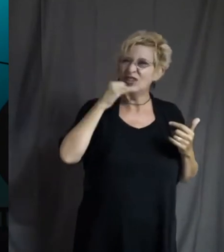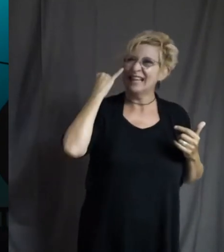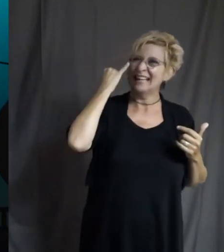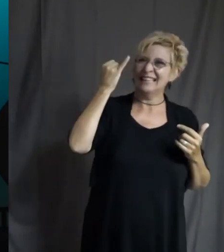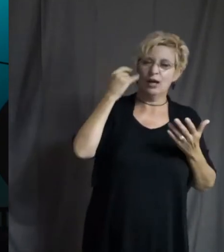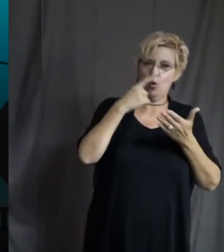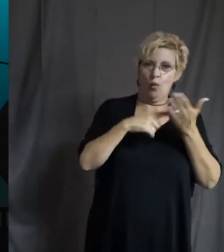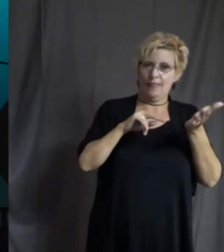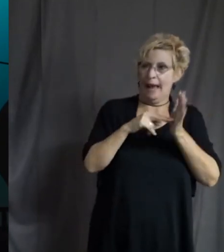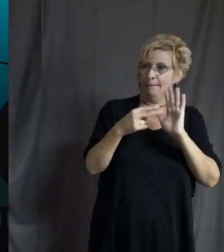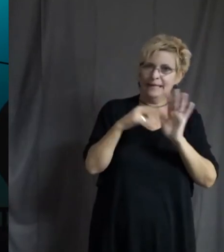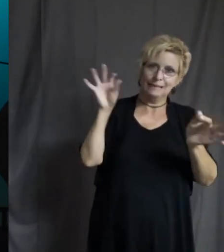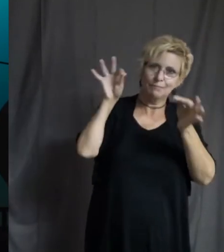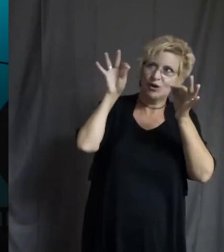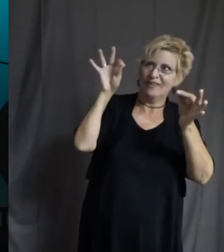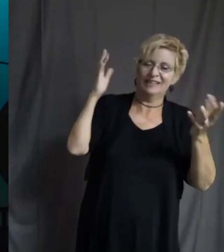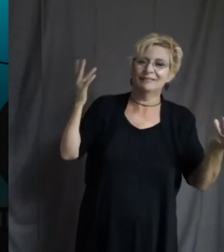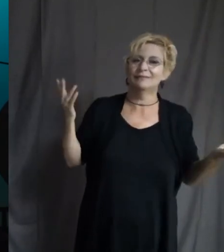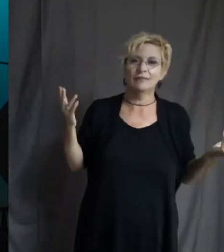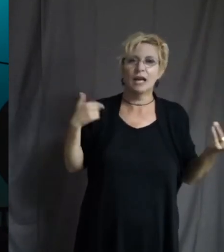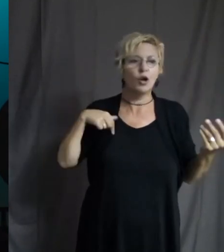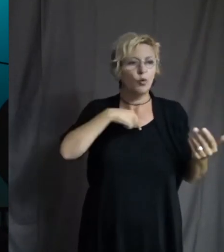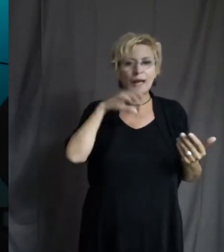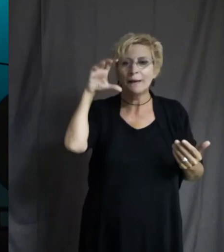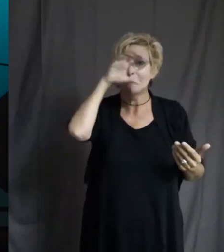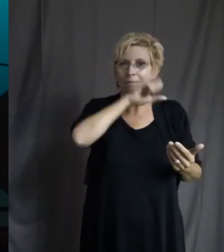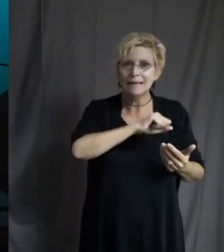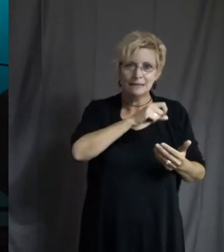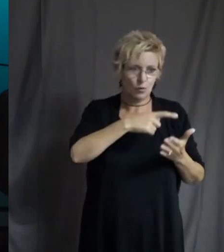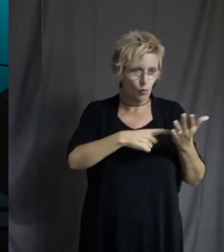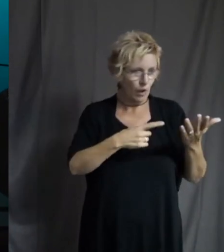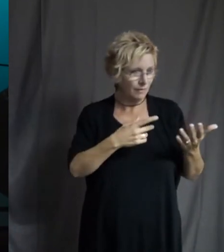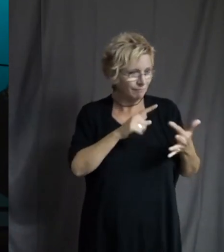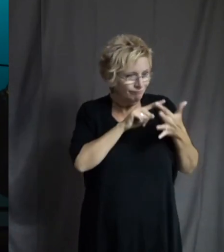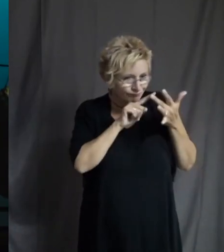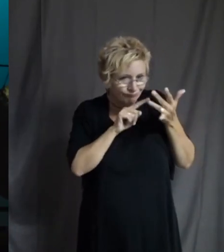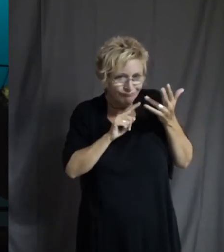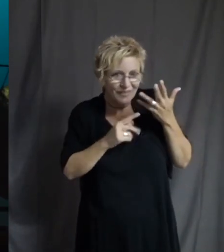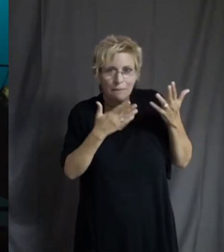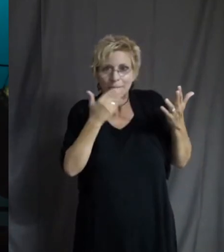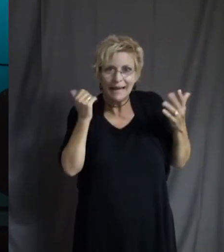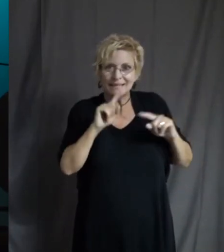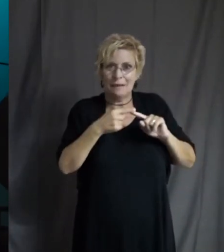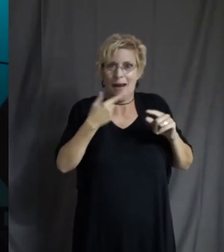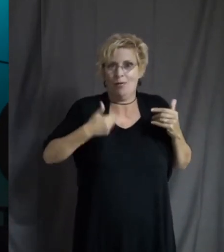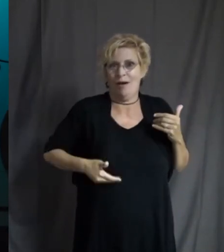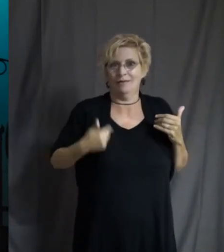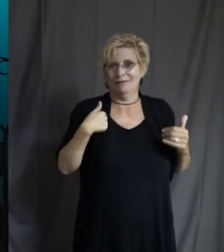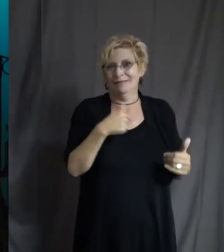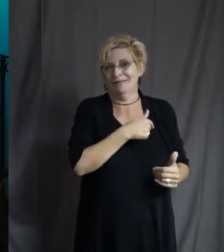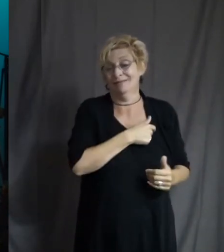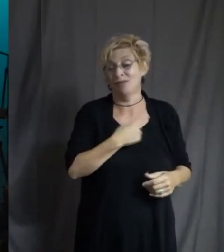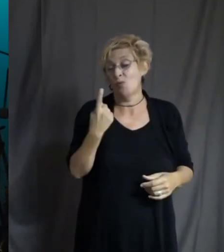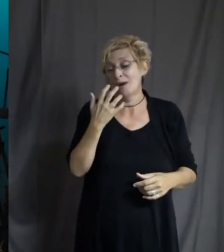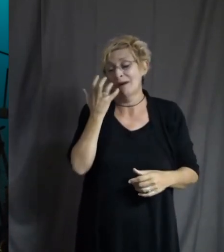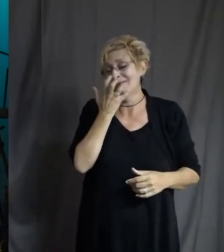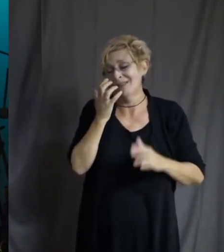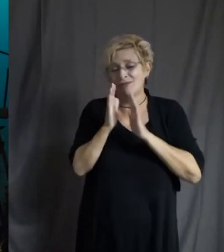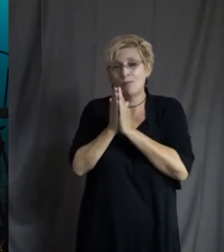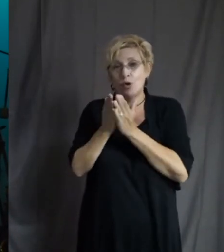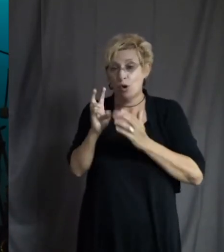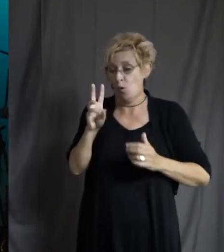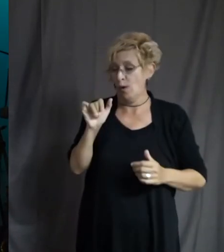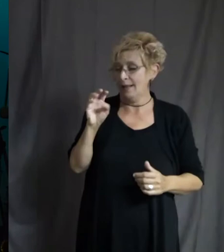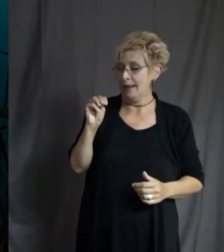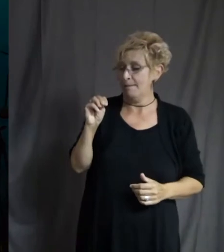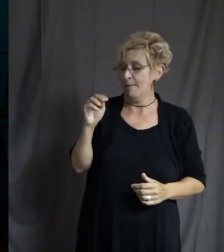is that we miss out on what's best about us. One of my favorite novels of all time is William Goldman's